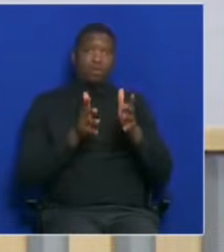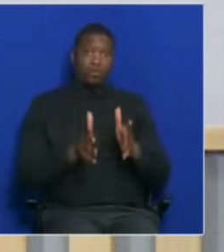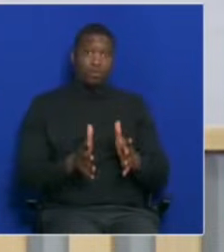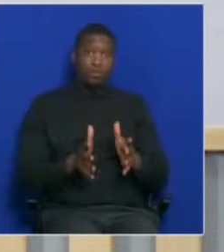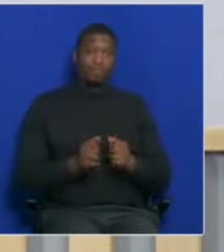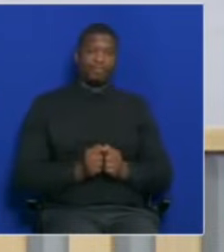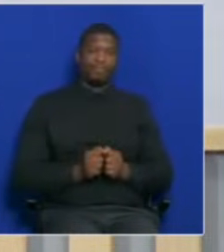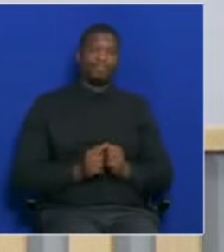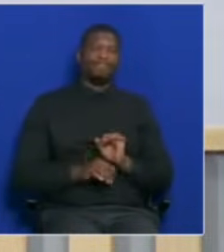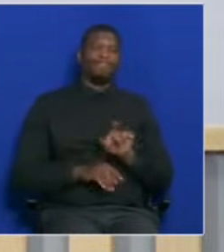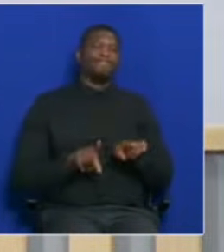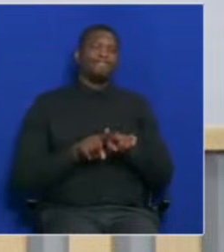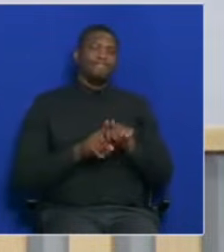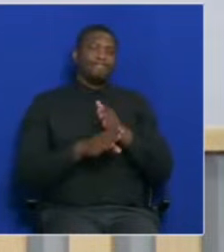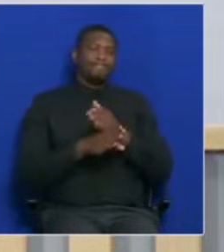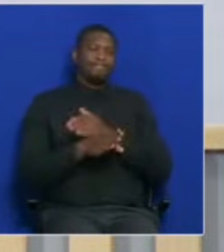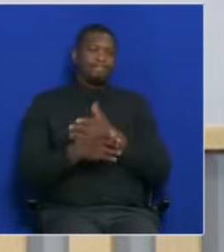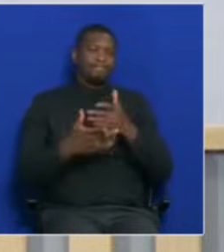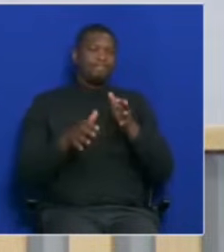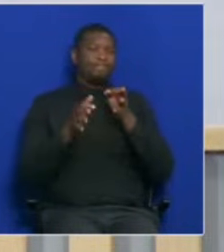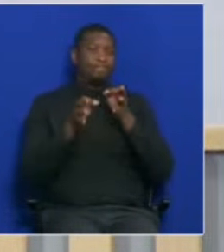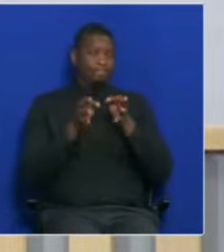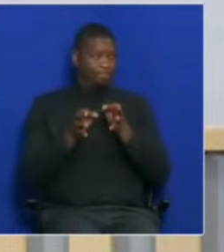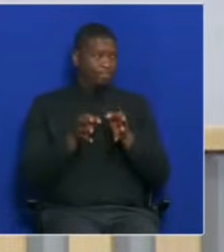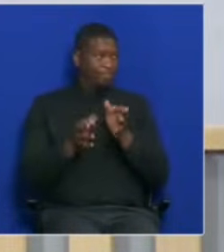earlier, that